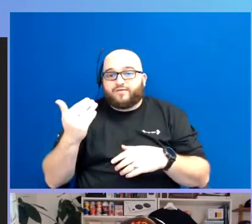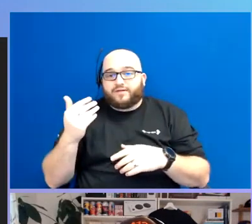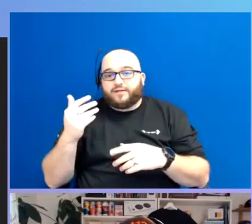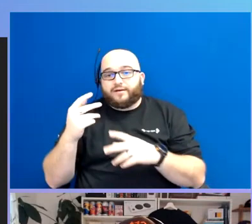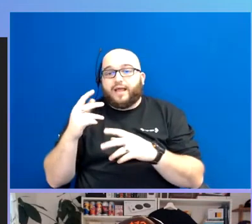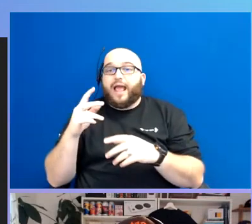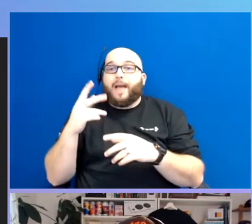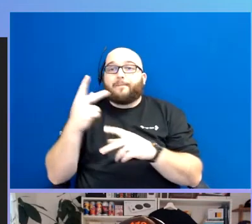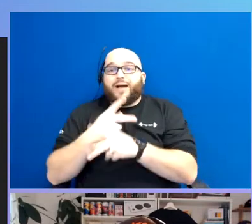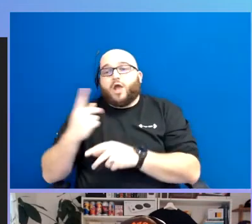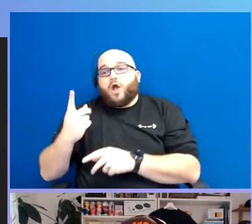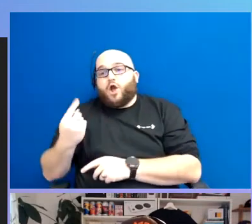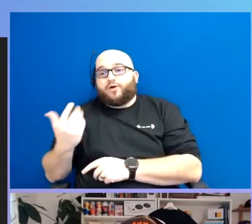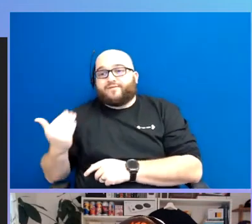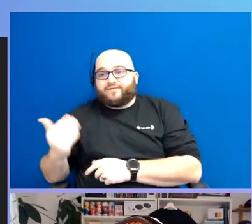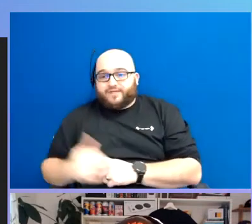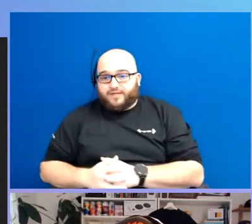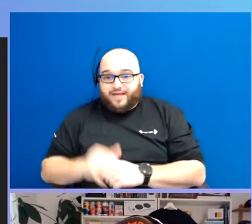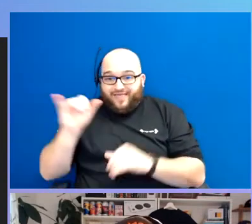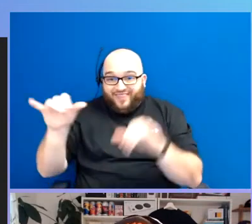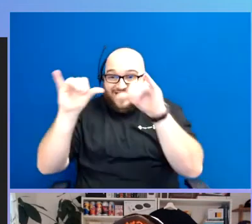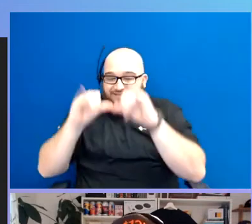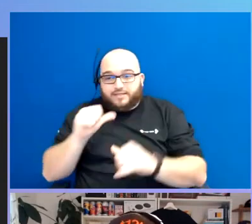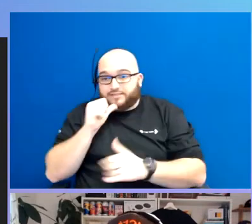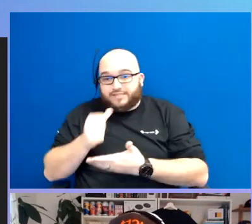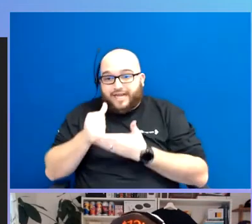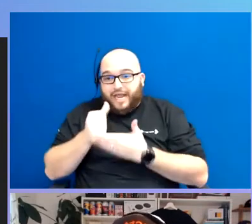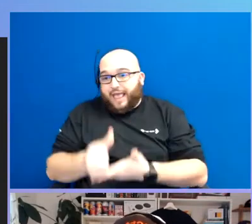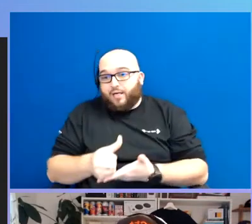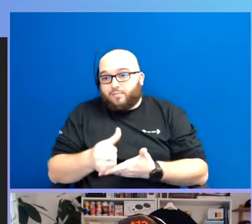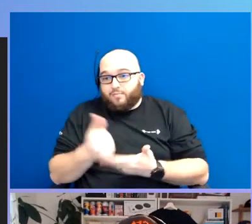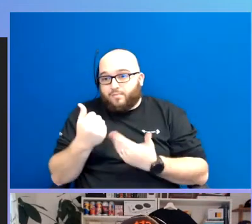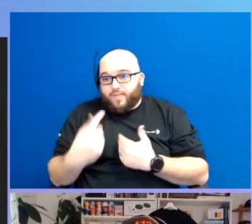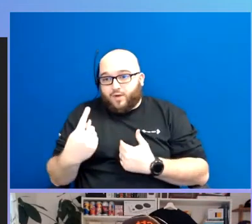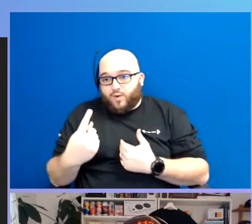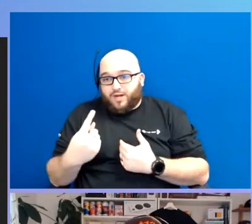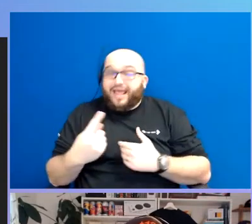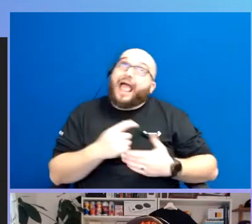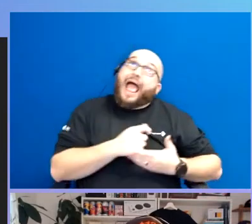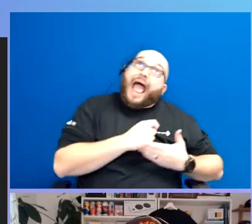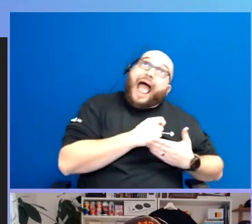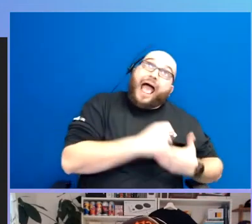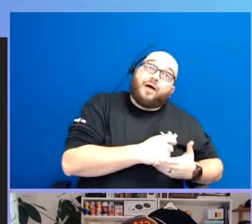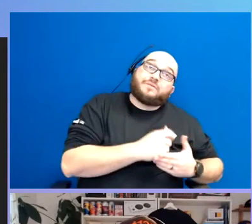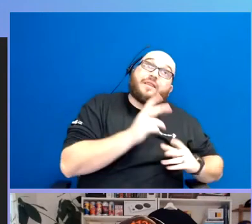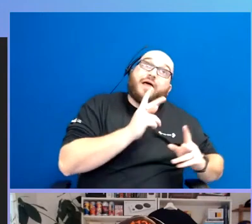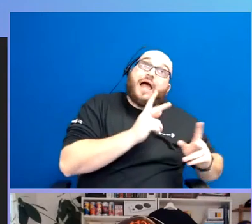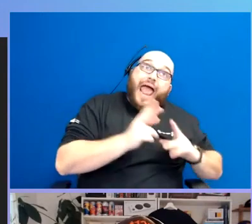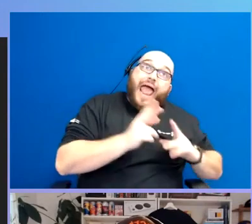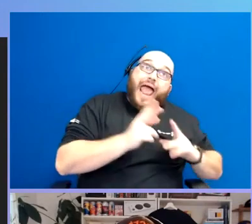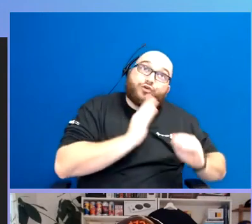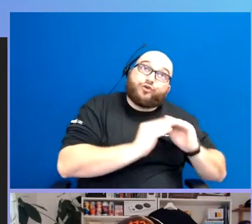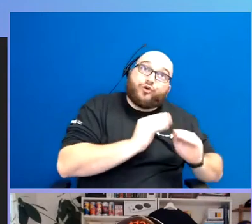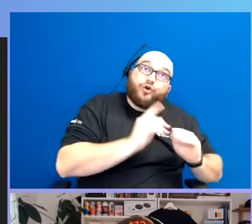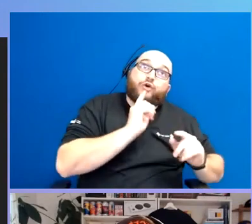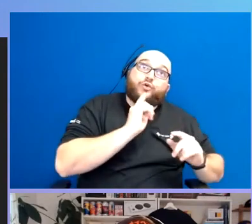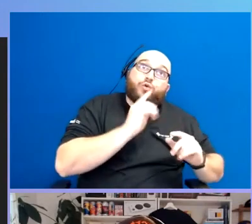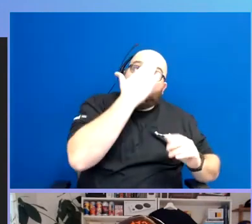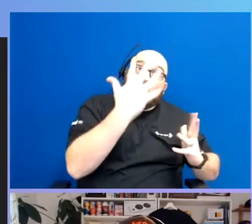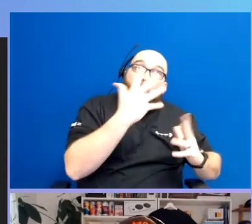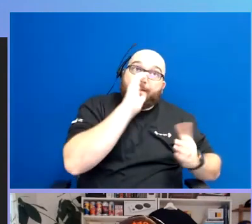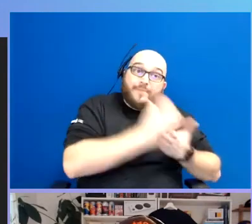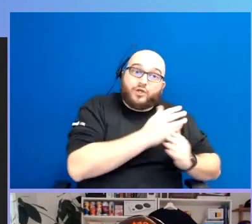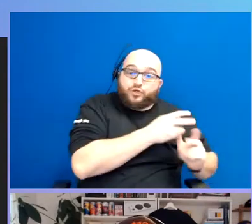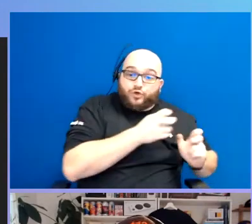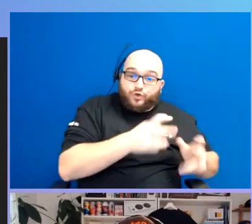115x115. Doesn't help anyone, but it probably helps the editor to know which image to put there. And there's also a footer